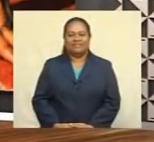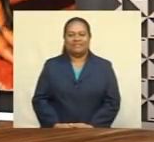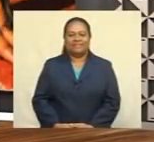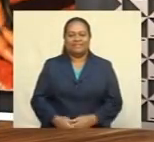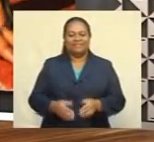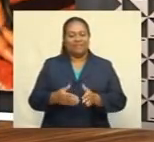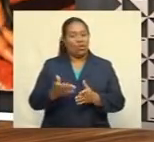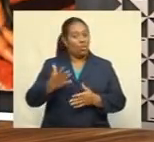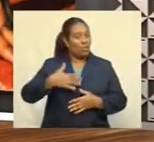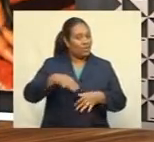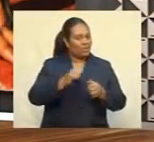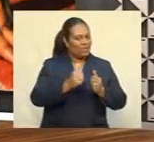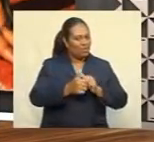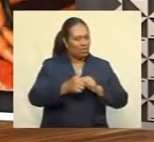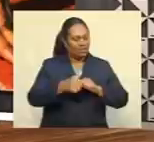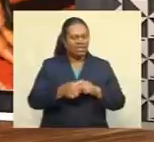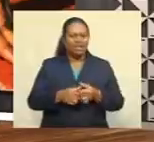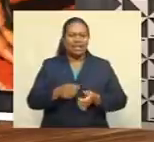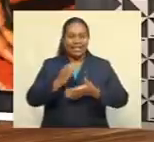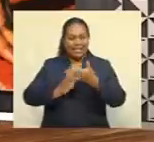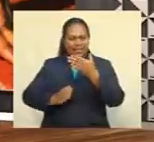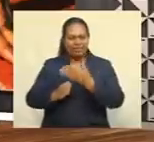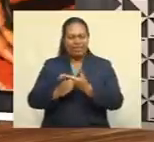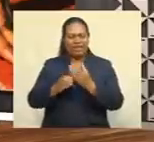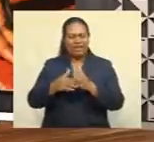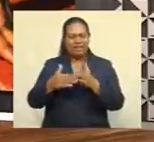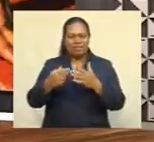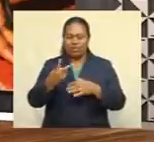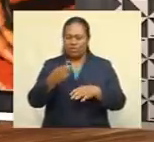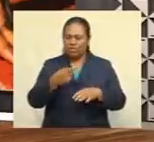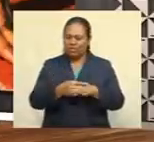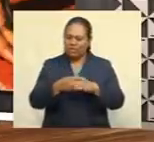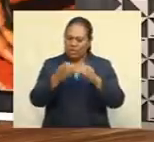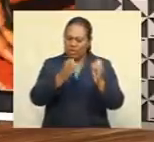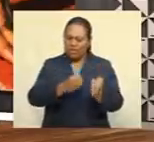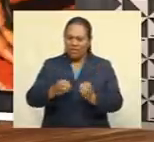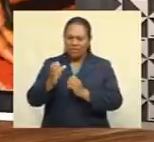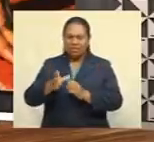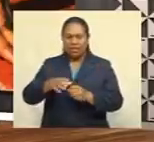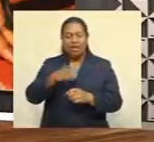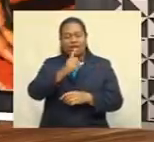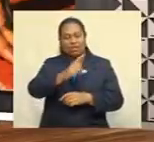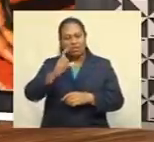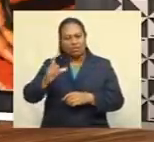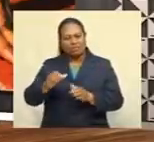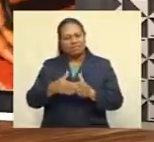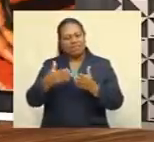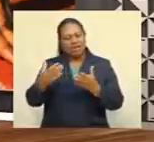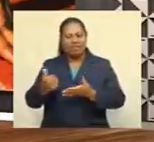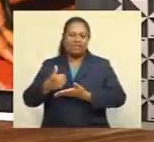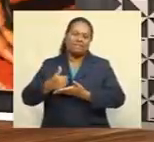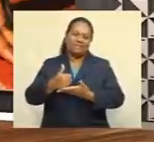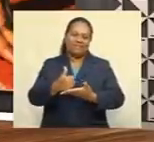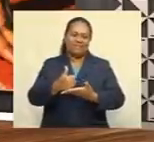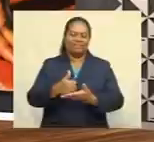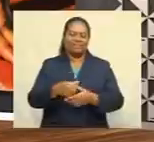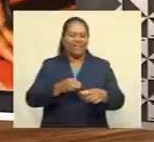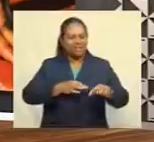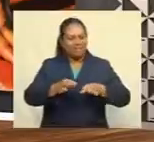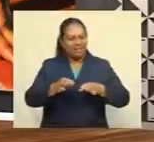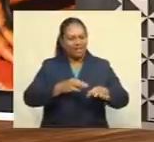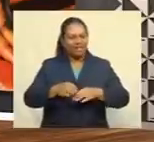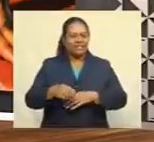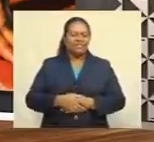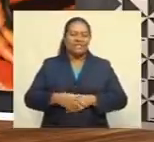With all sporting events shelved for the next 2 weeks, organizers of the Coca-Cola Games have come up with a backup plan. The Fiji Secondary